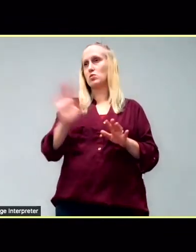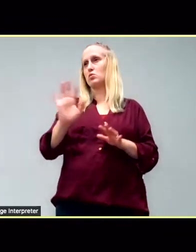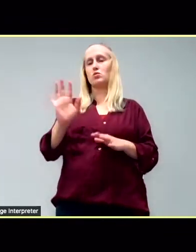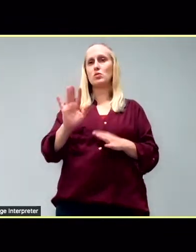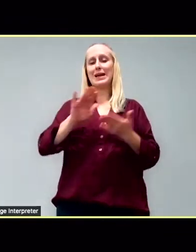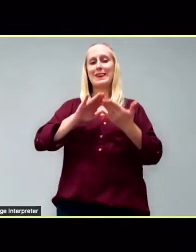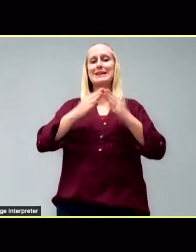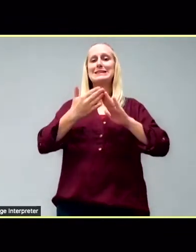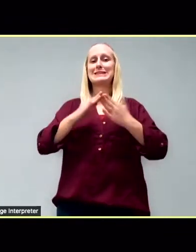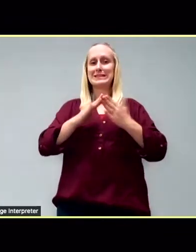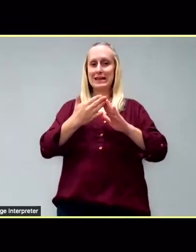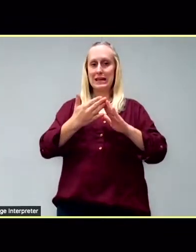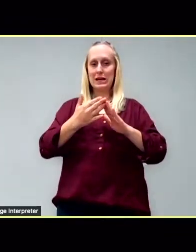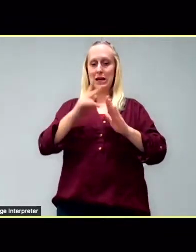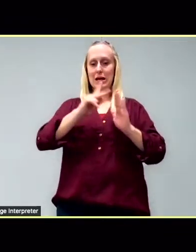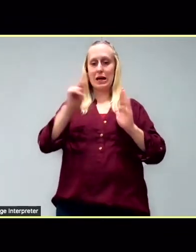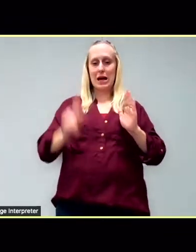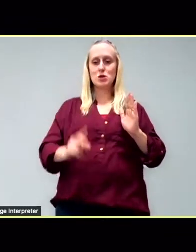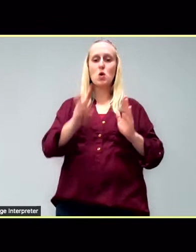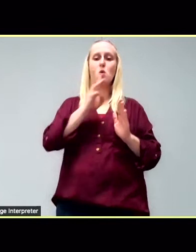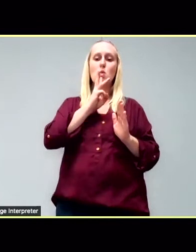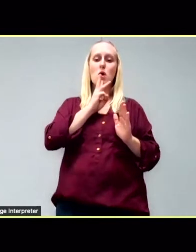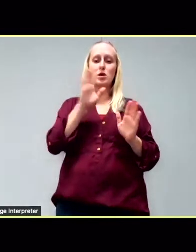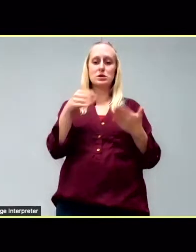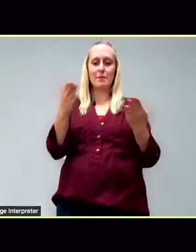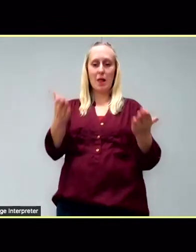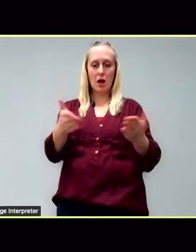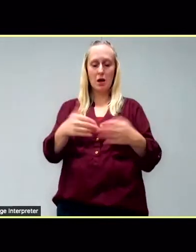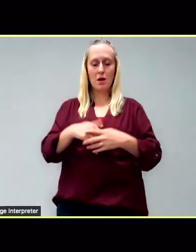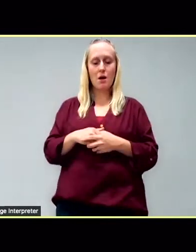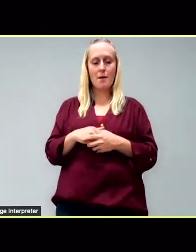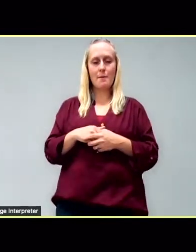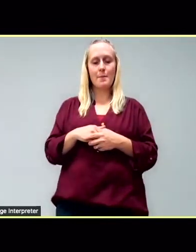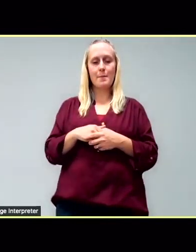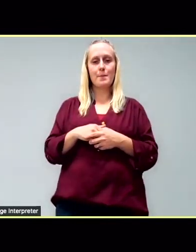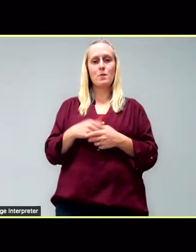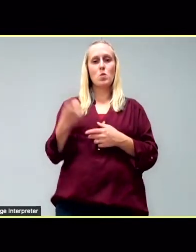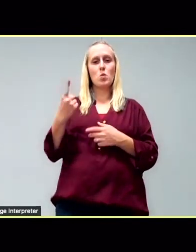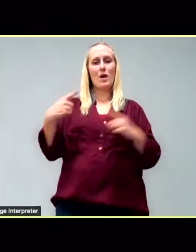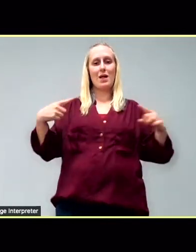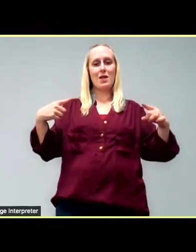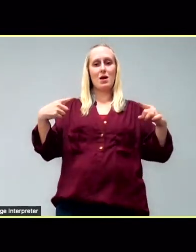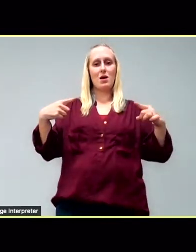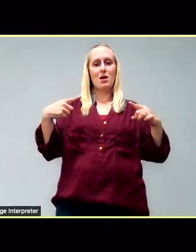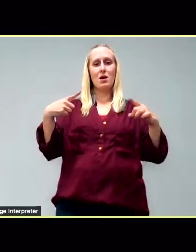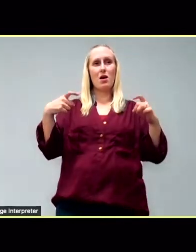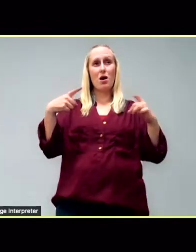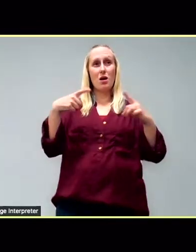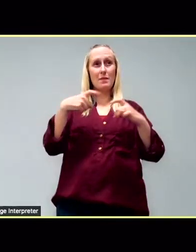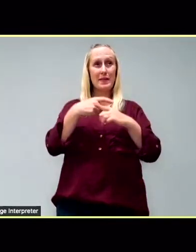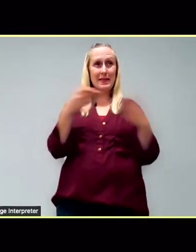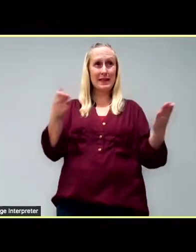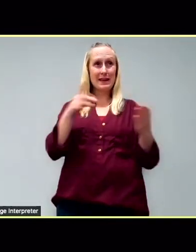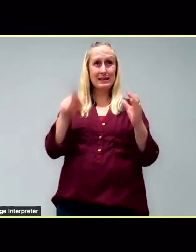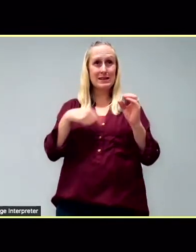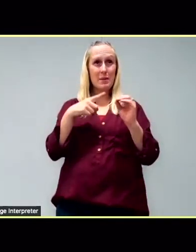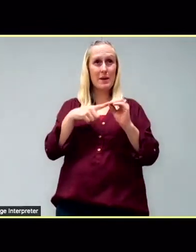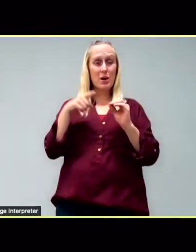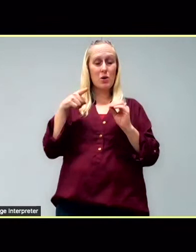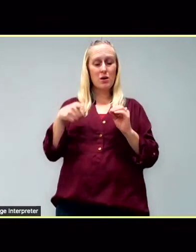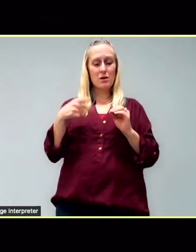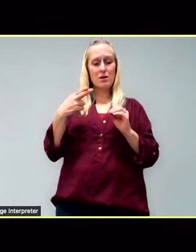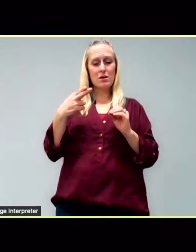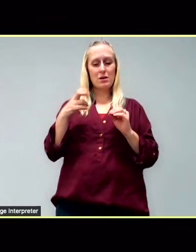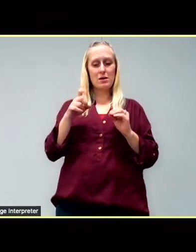City of Keizer water supply system. And so one of the complicating things about hexavalent chromium